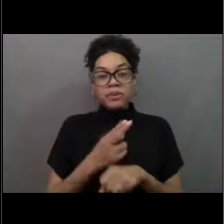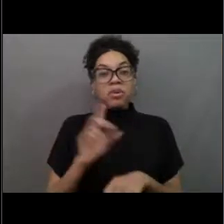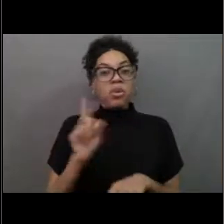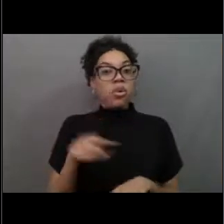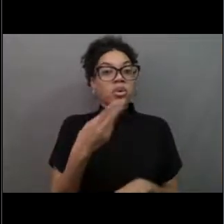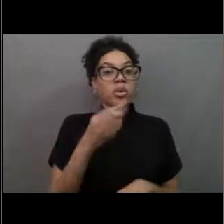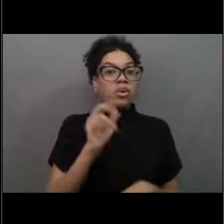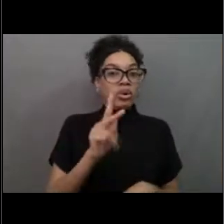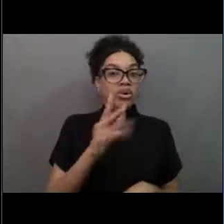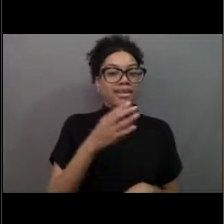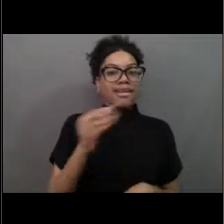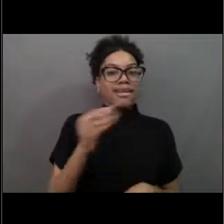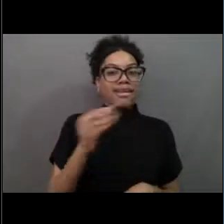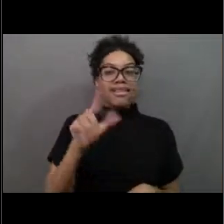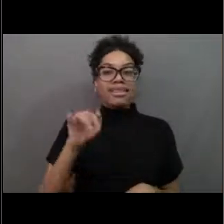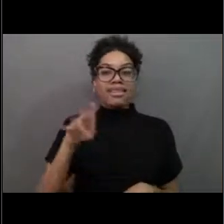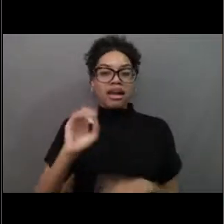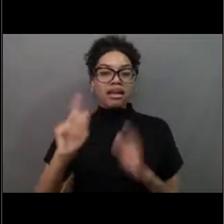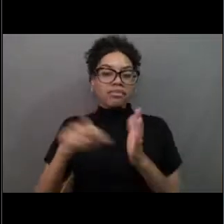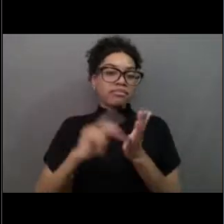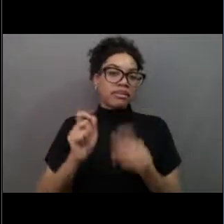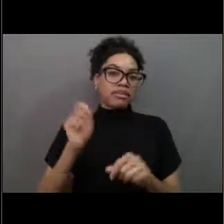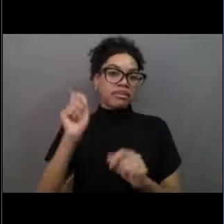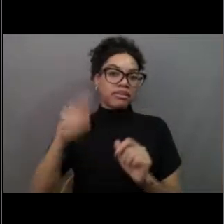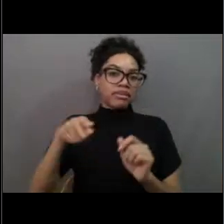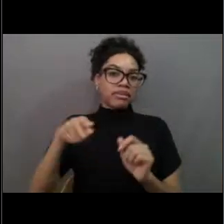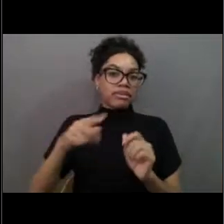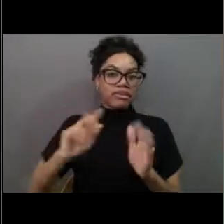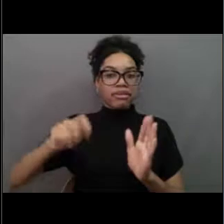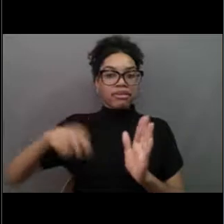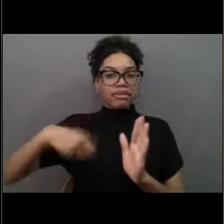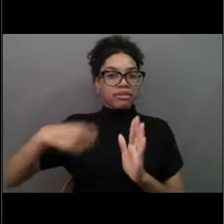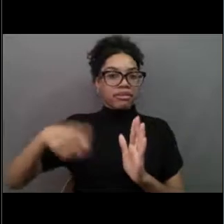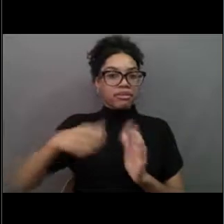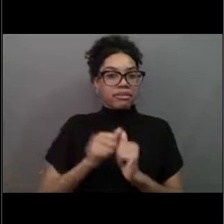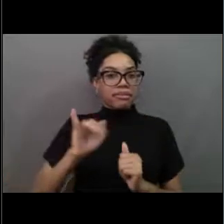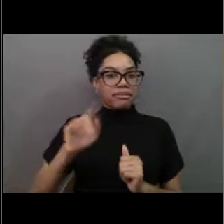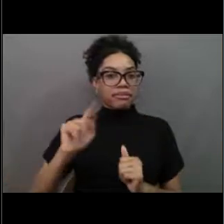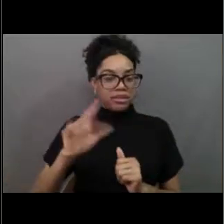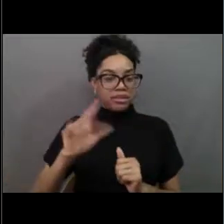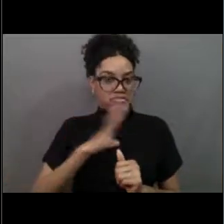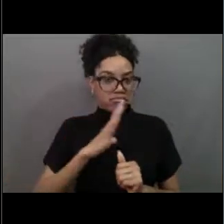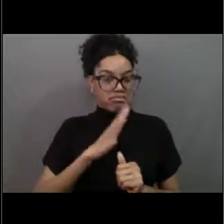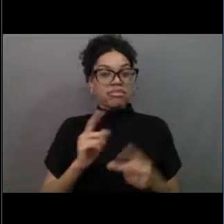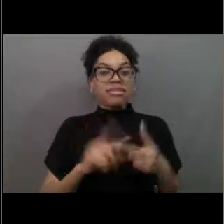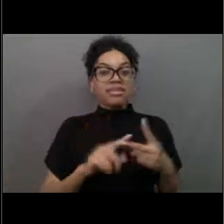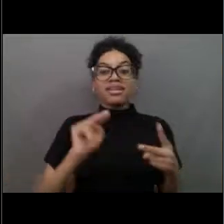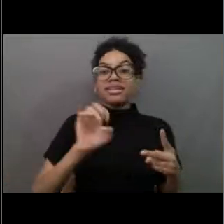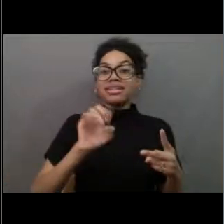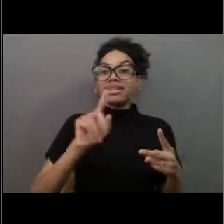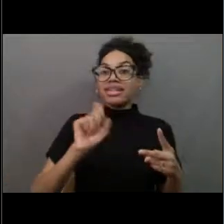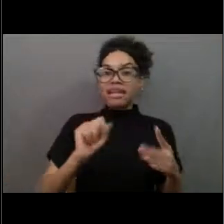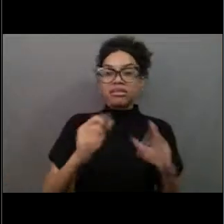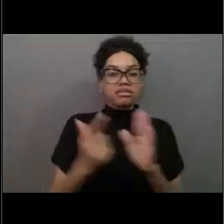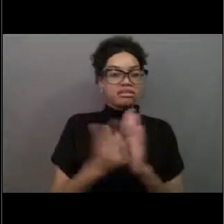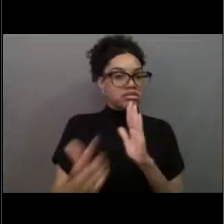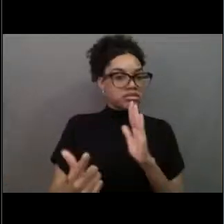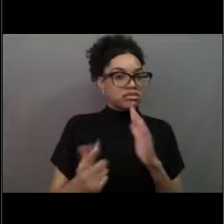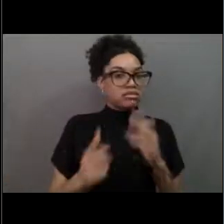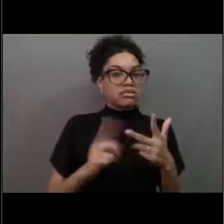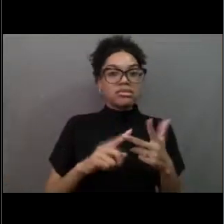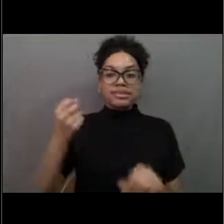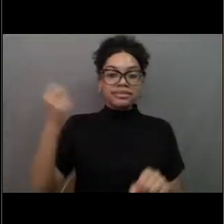think of, throwing a hook out with some bait on it off of a fishing pole. We don't let people drag nets or put traps or use spear fishing out on the reefs.